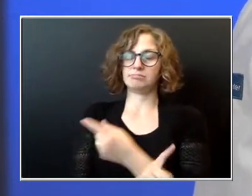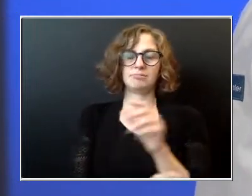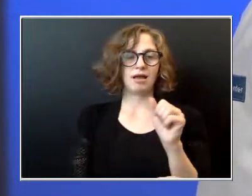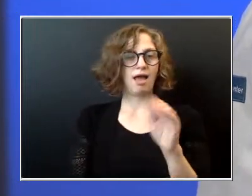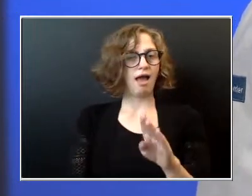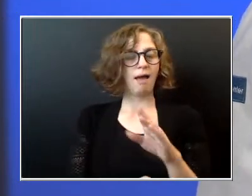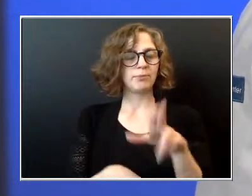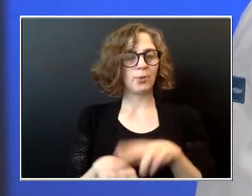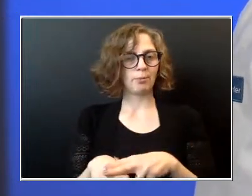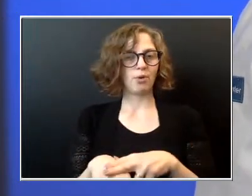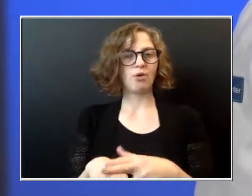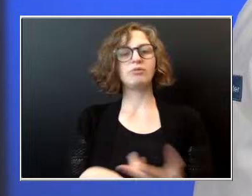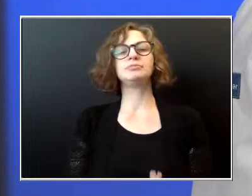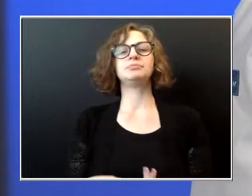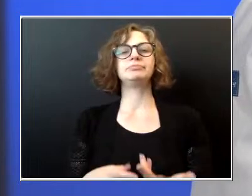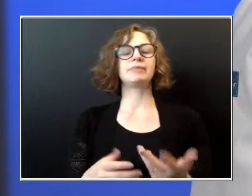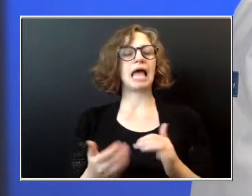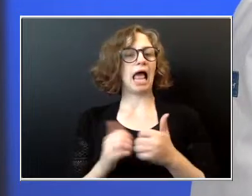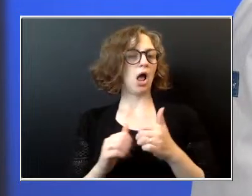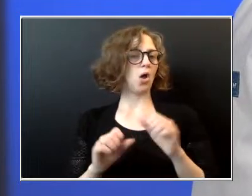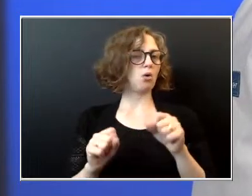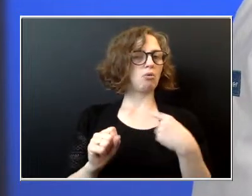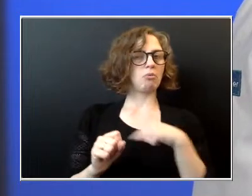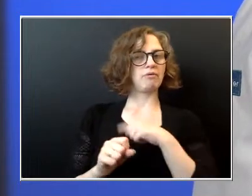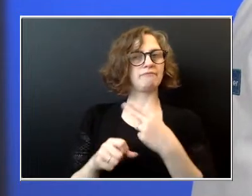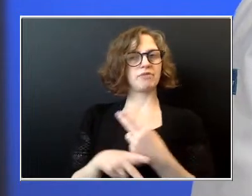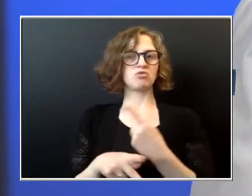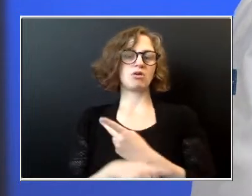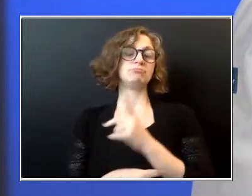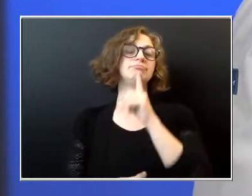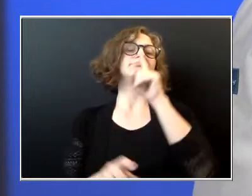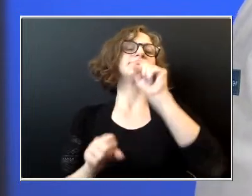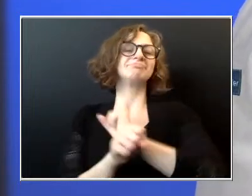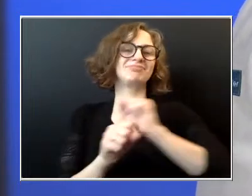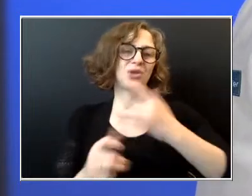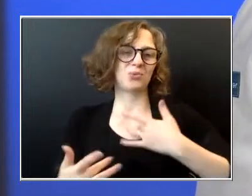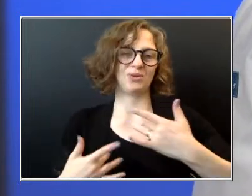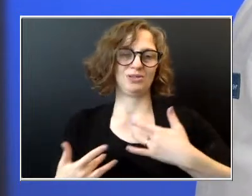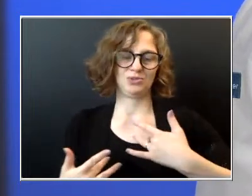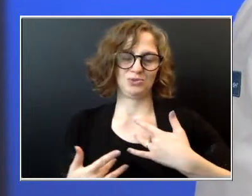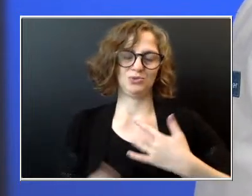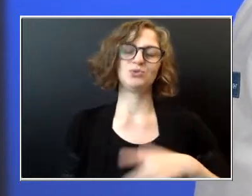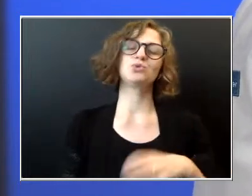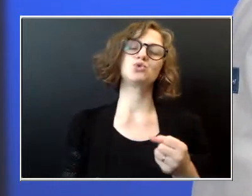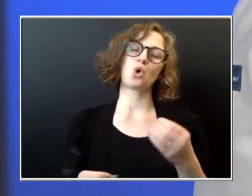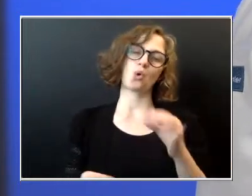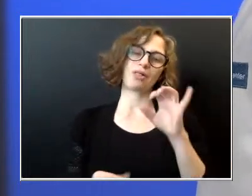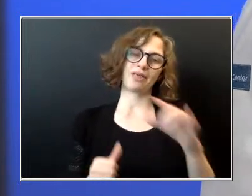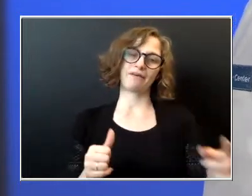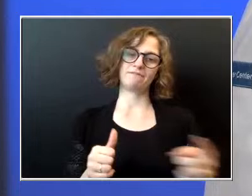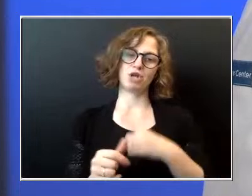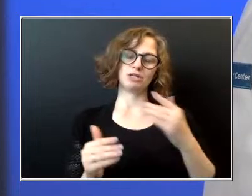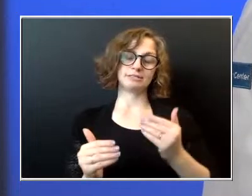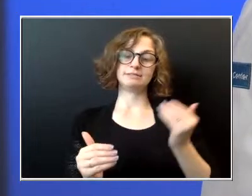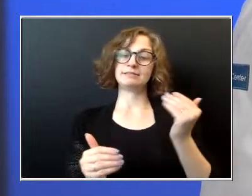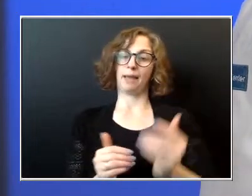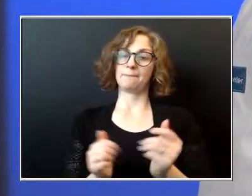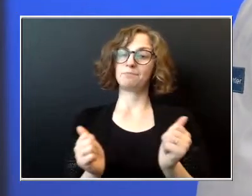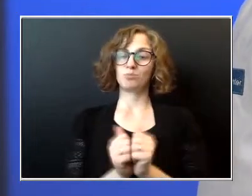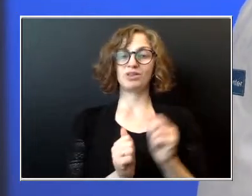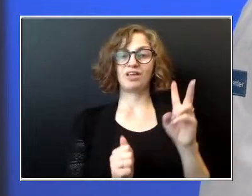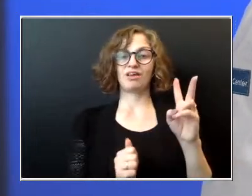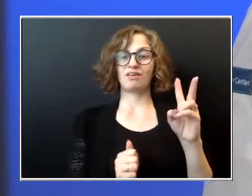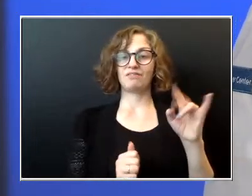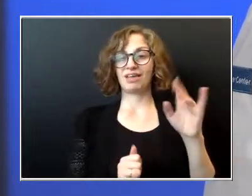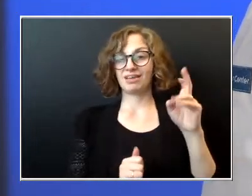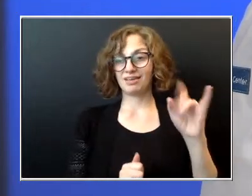was the actual concern. And so being able to take that initial step with Vicki and saying, these are some other testing that we can